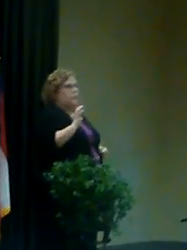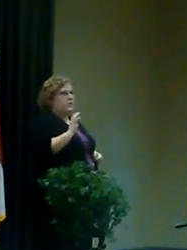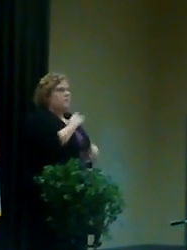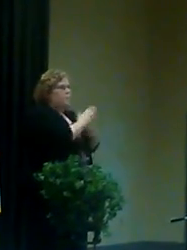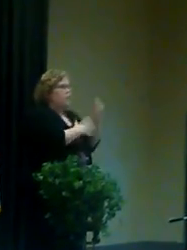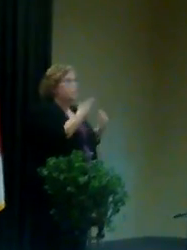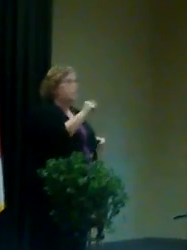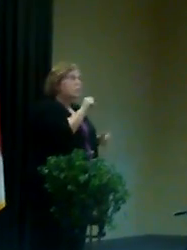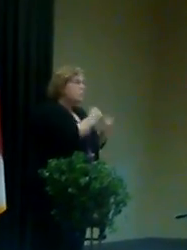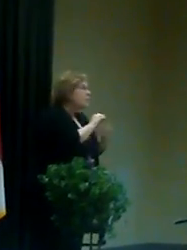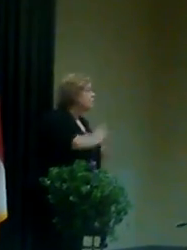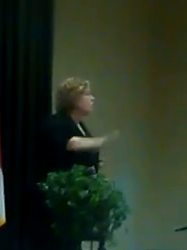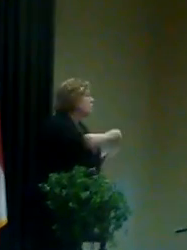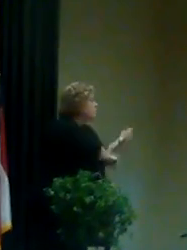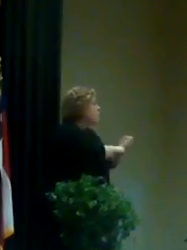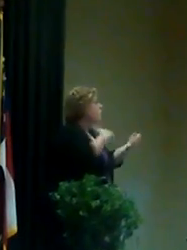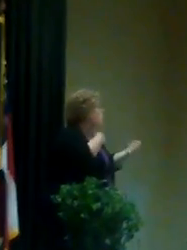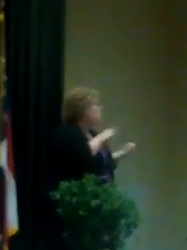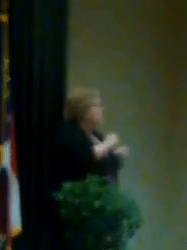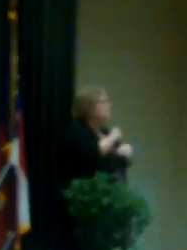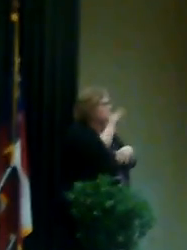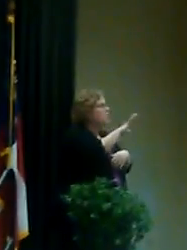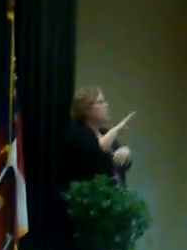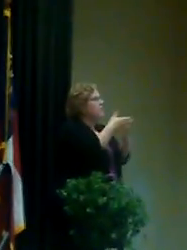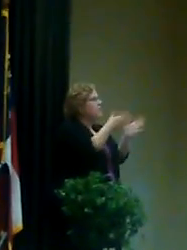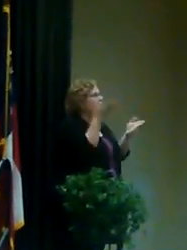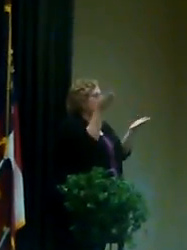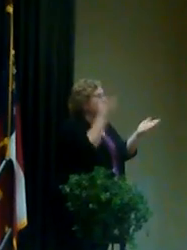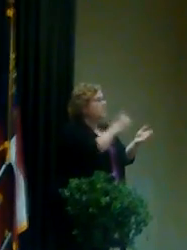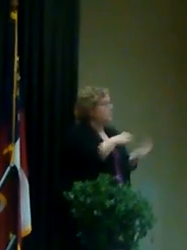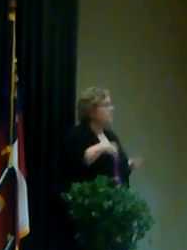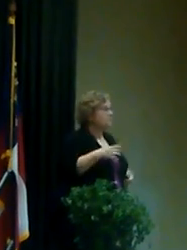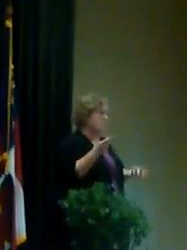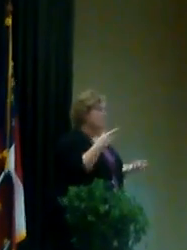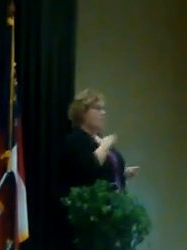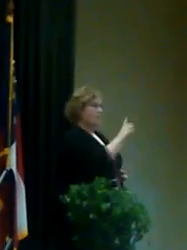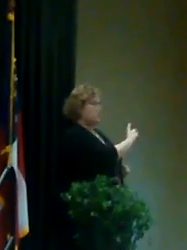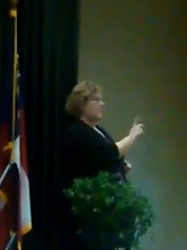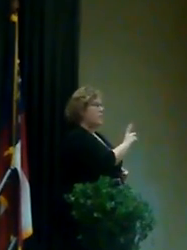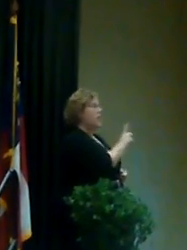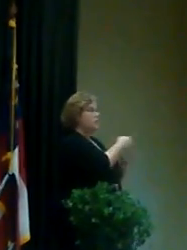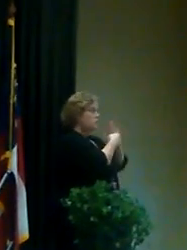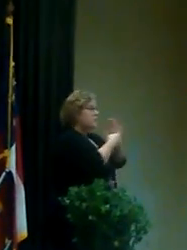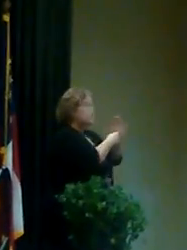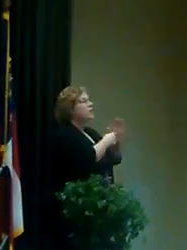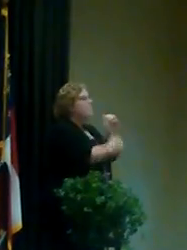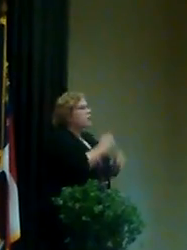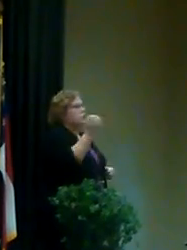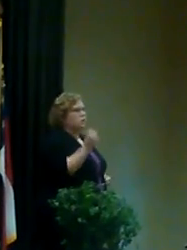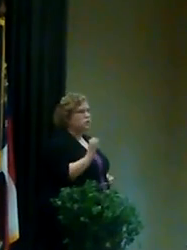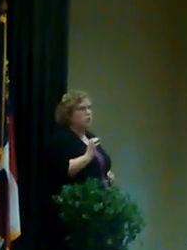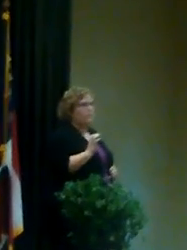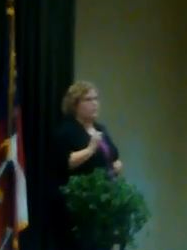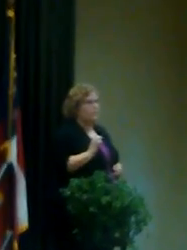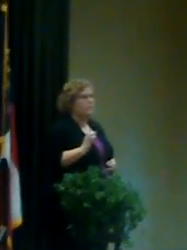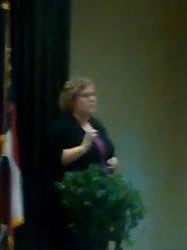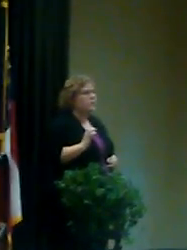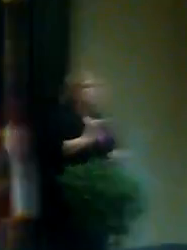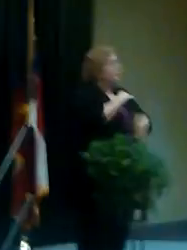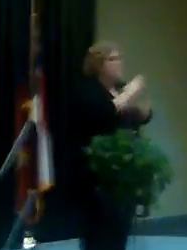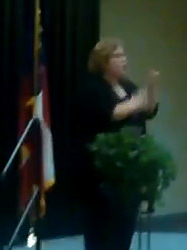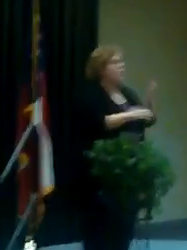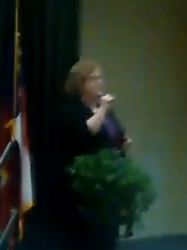send me to the Public Service Commission and we'll have a Democrat representing the most conservative part of this state. And in 2016, we'll send the president back to the White